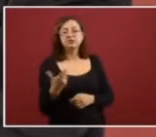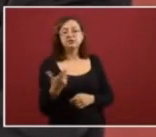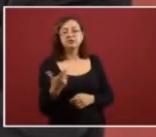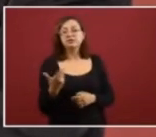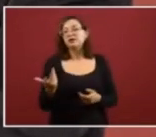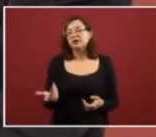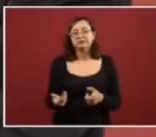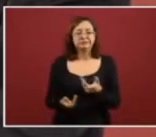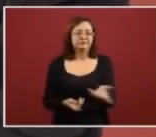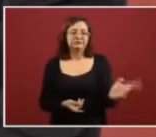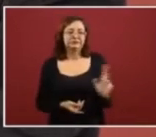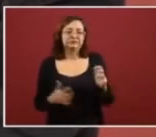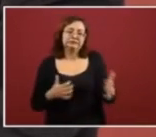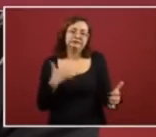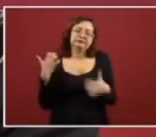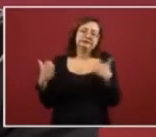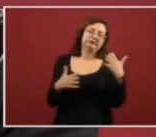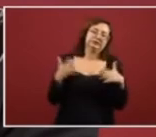opposition.